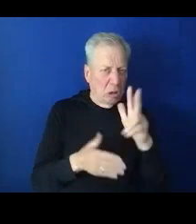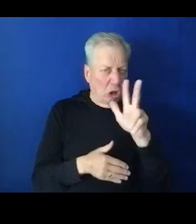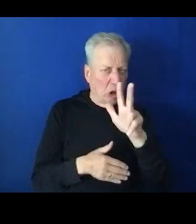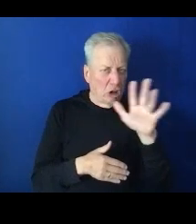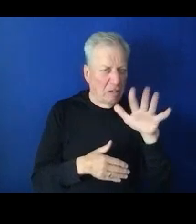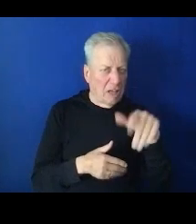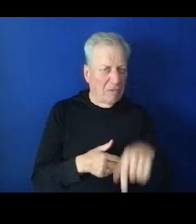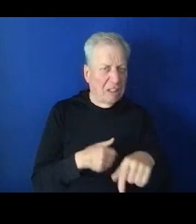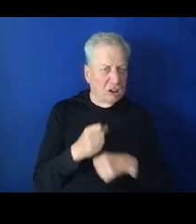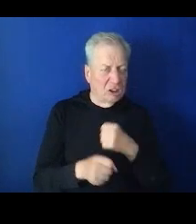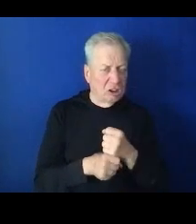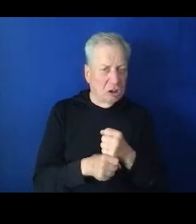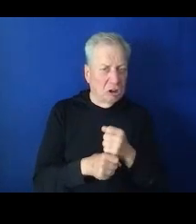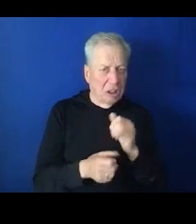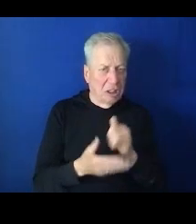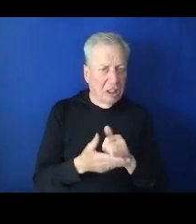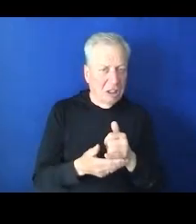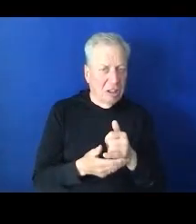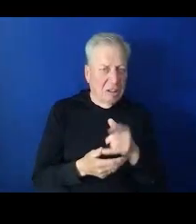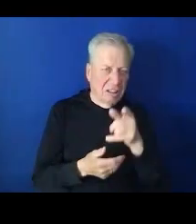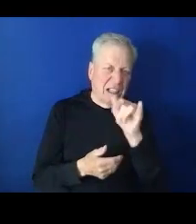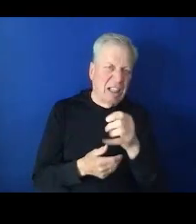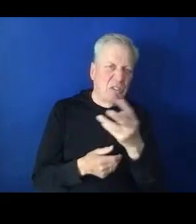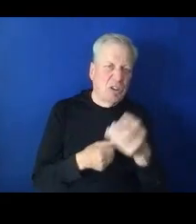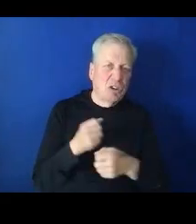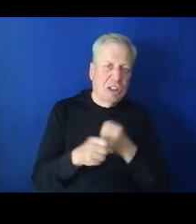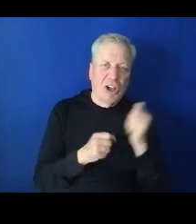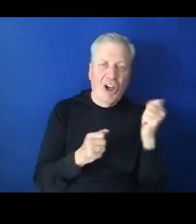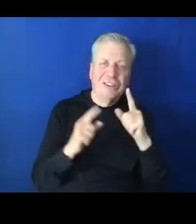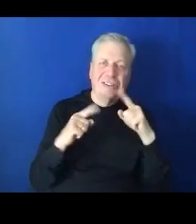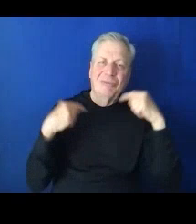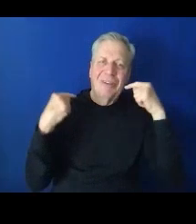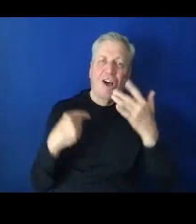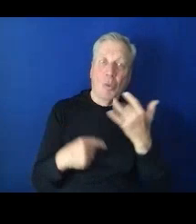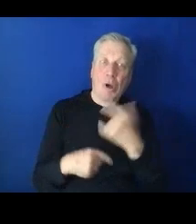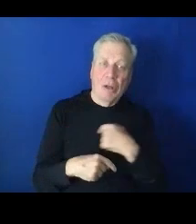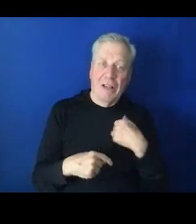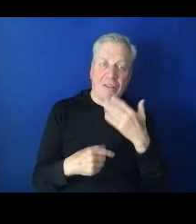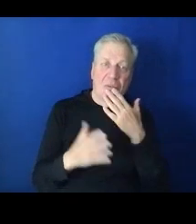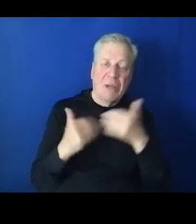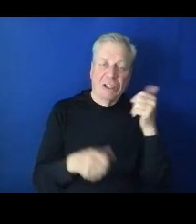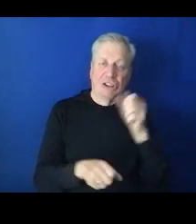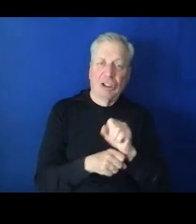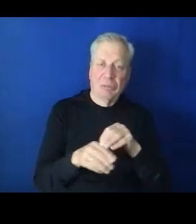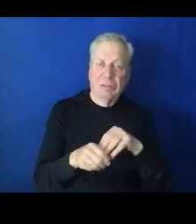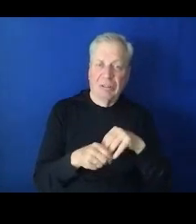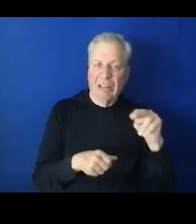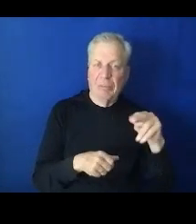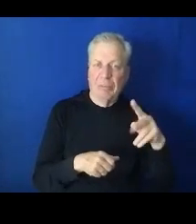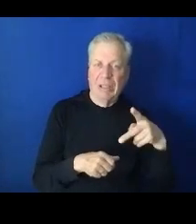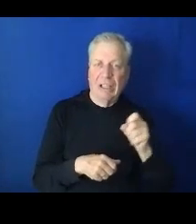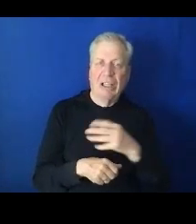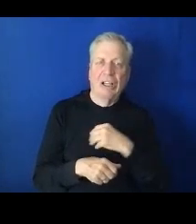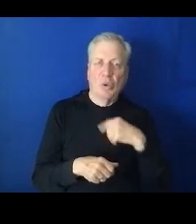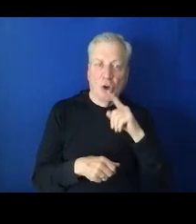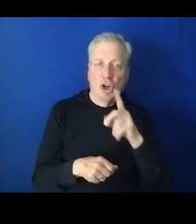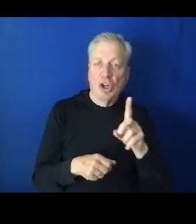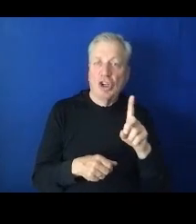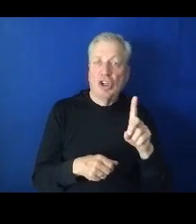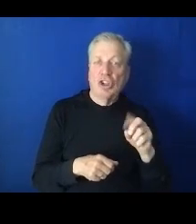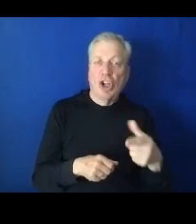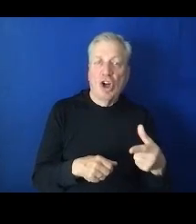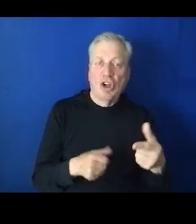year. So that's a couple of years old. We're all smiling because we have one of the best jobs in the National Park Service. We're dog friendly. So